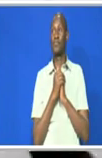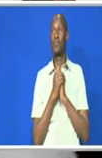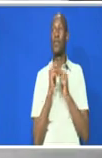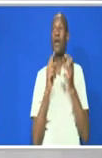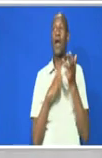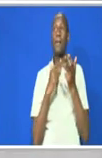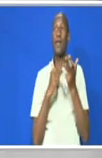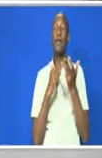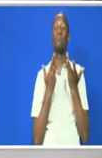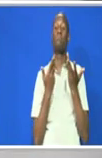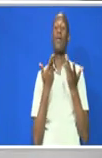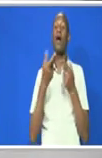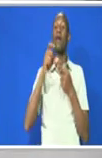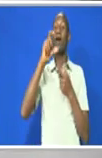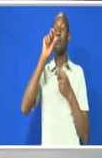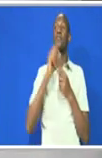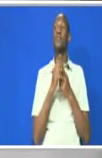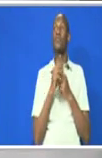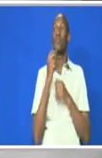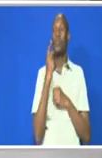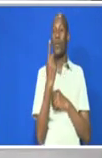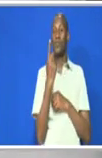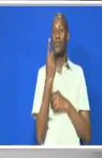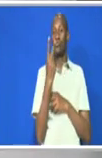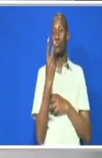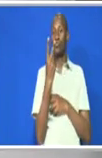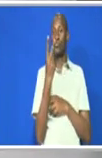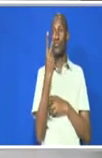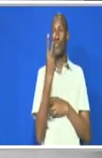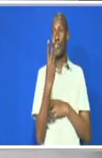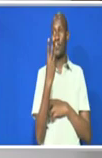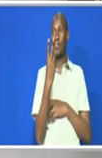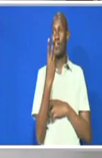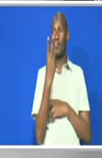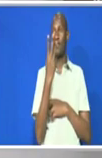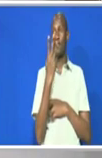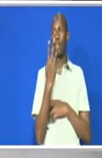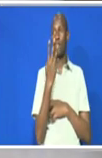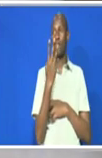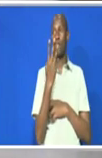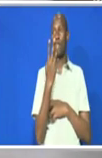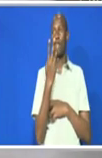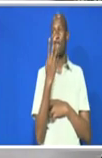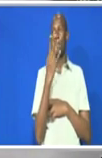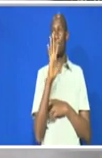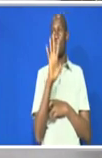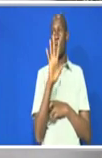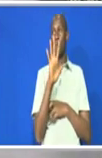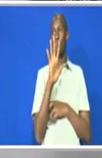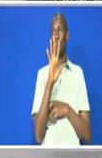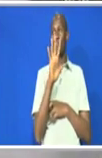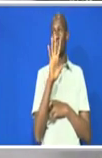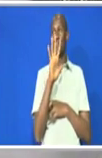many have we added? 1, 2, 3, 4,